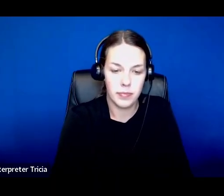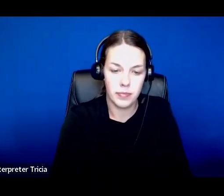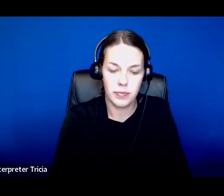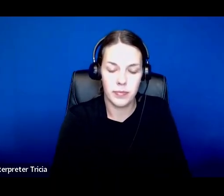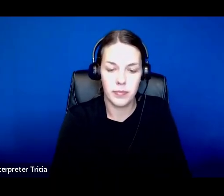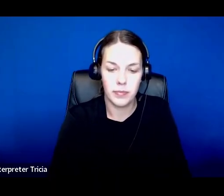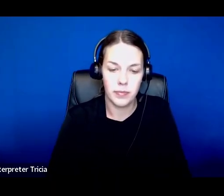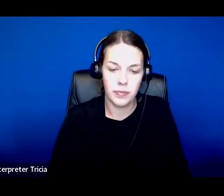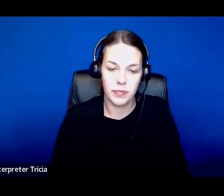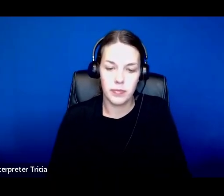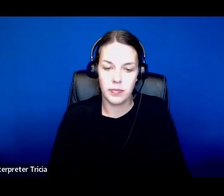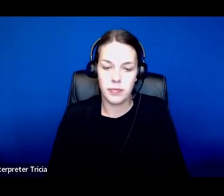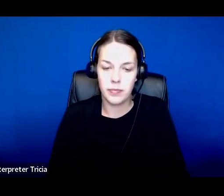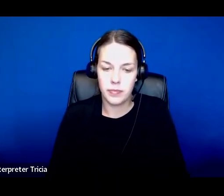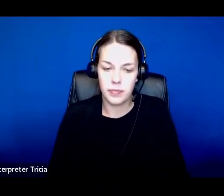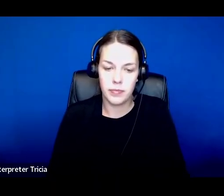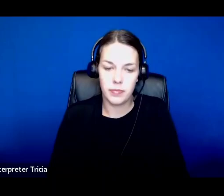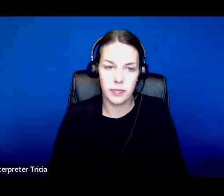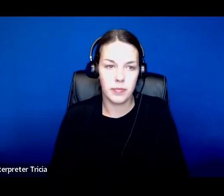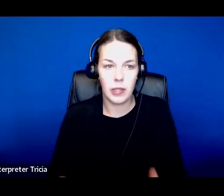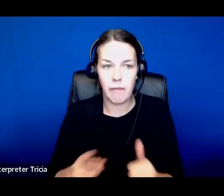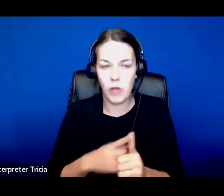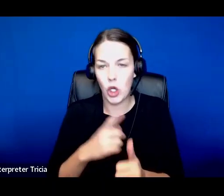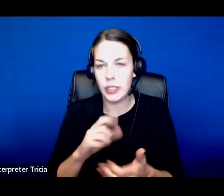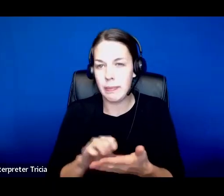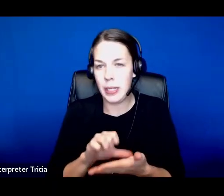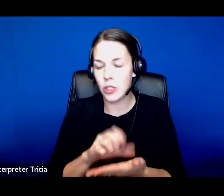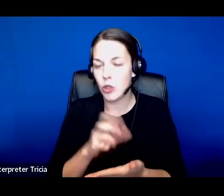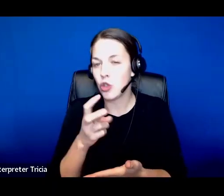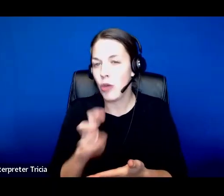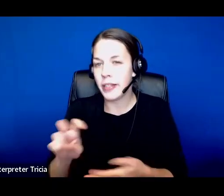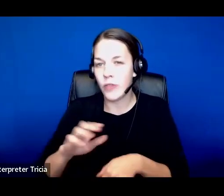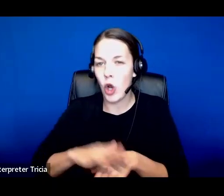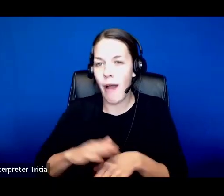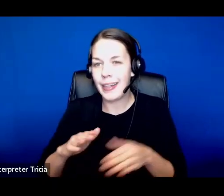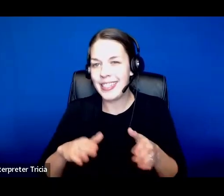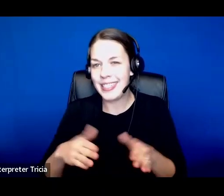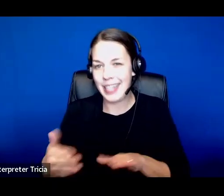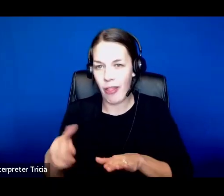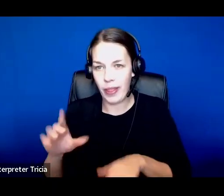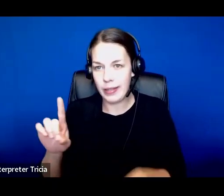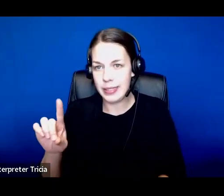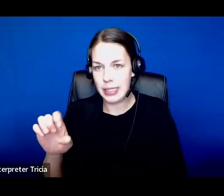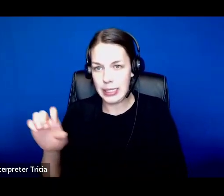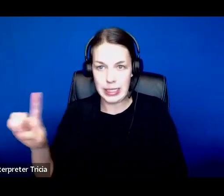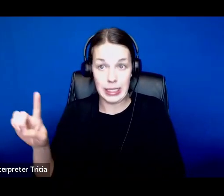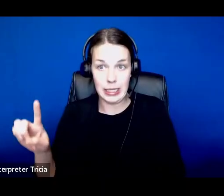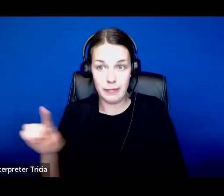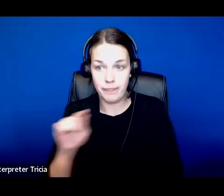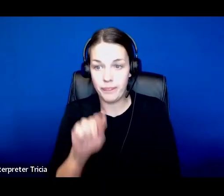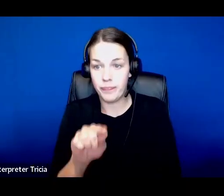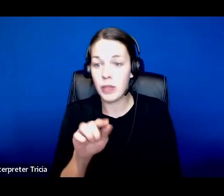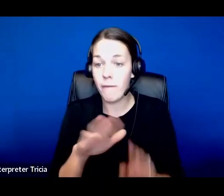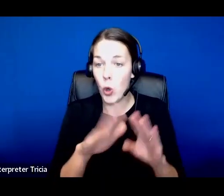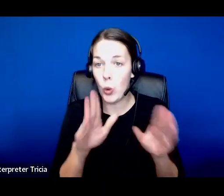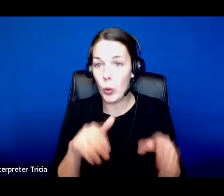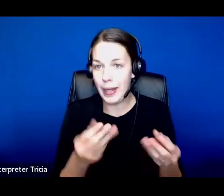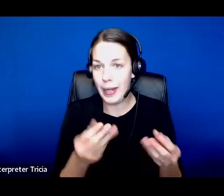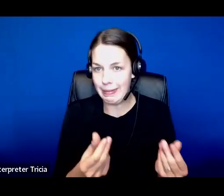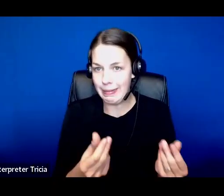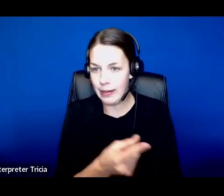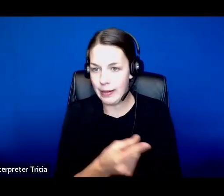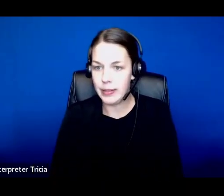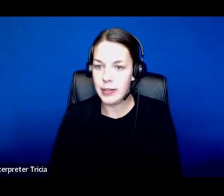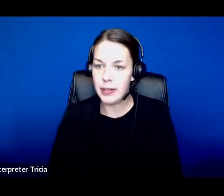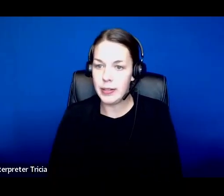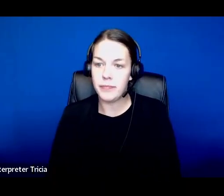Okay, so this is the first page of the transfer and death deed for real estate. So you can see